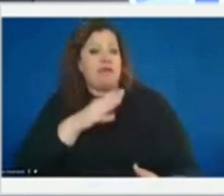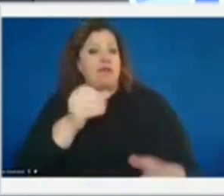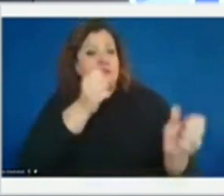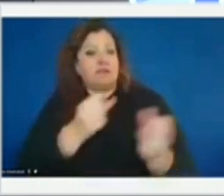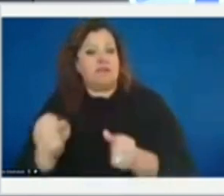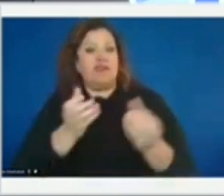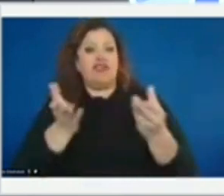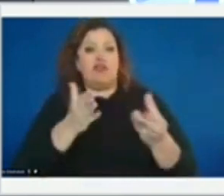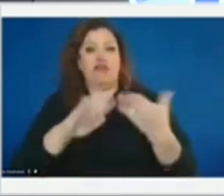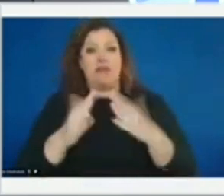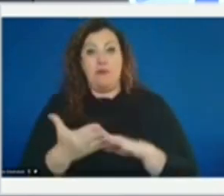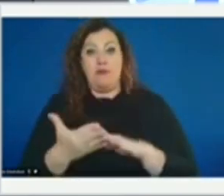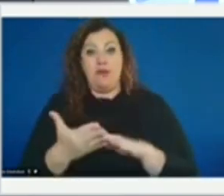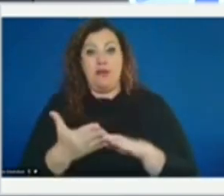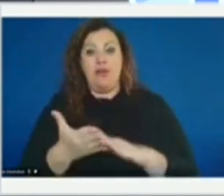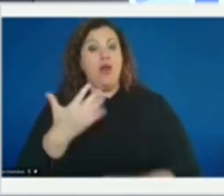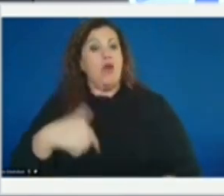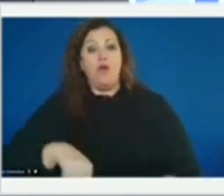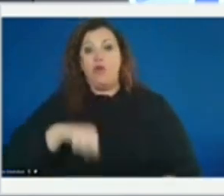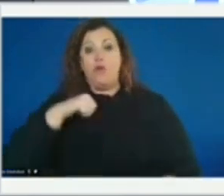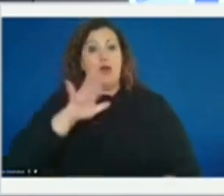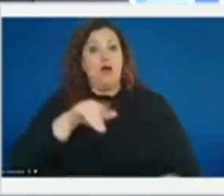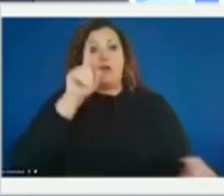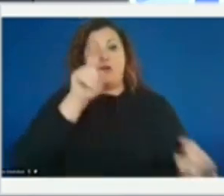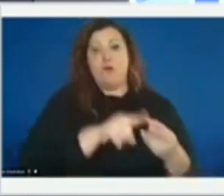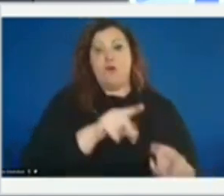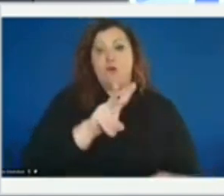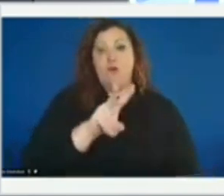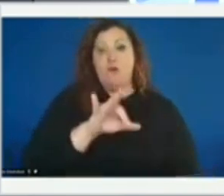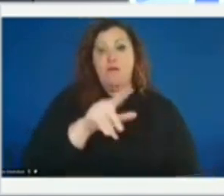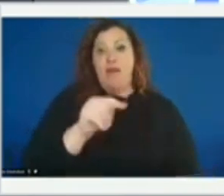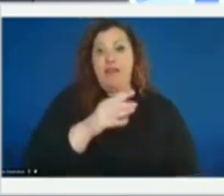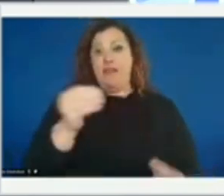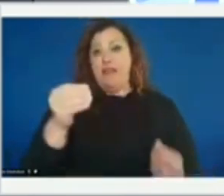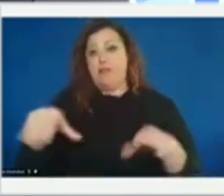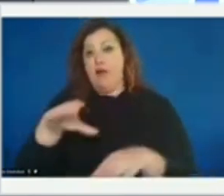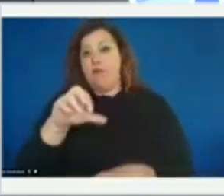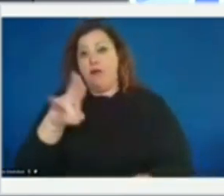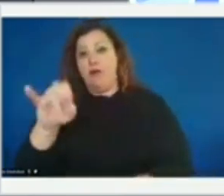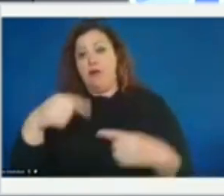So we're proud of the reduction in the violent and property crime of the first quarter.